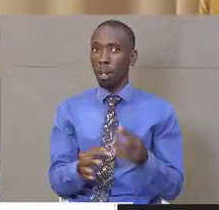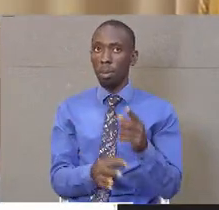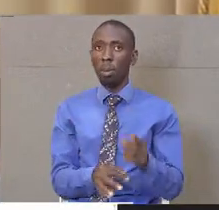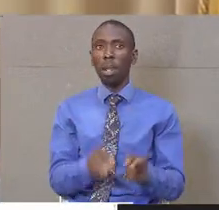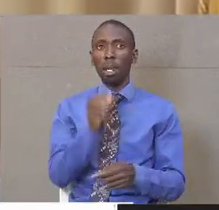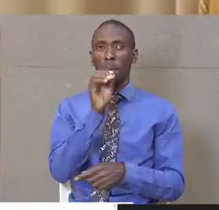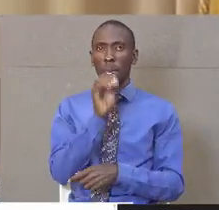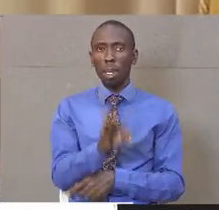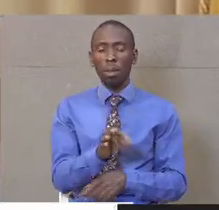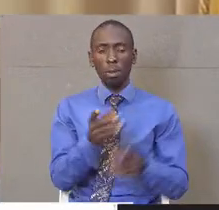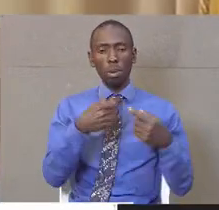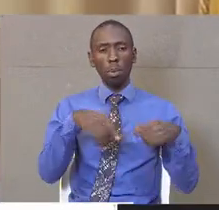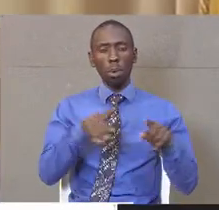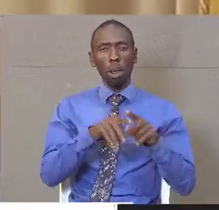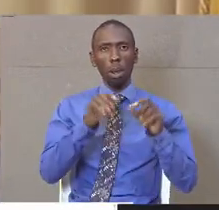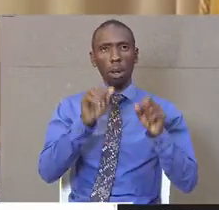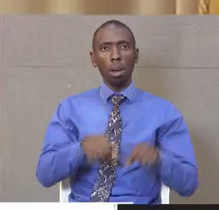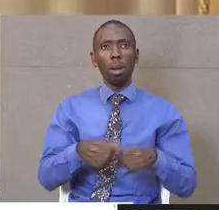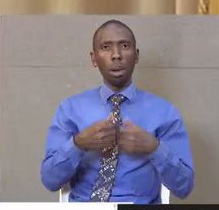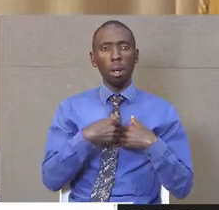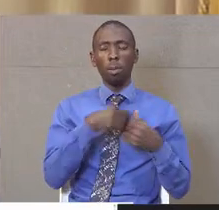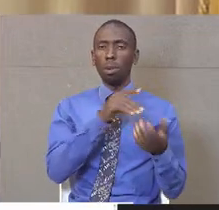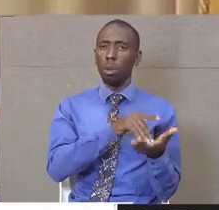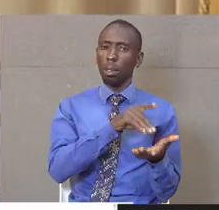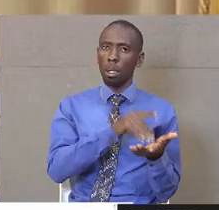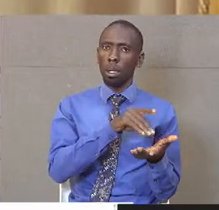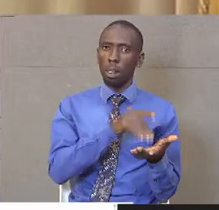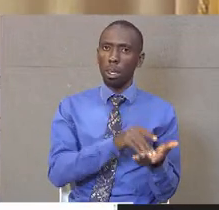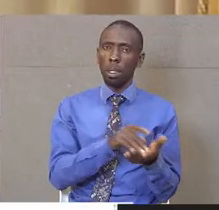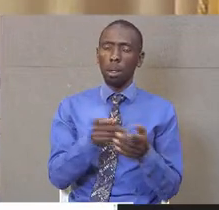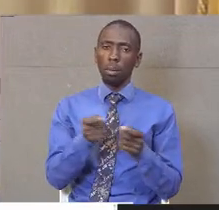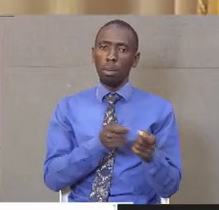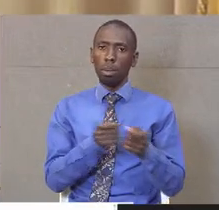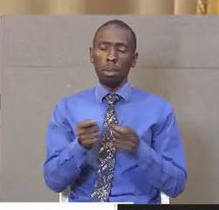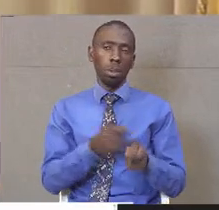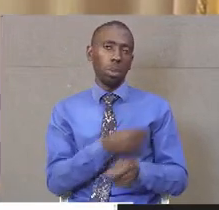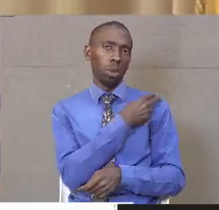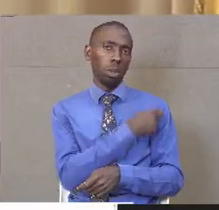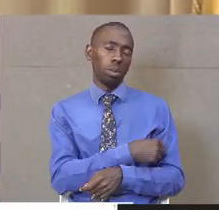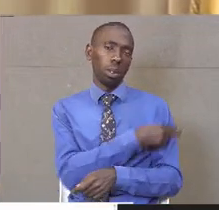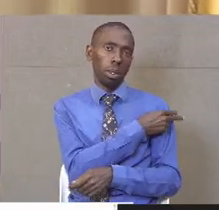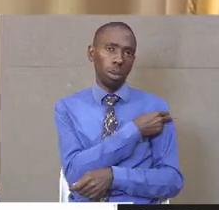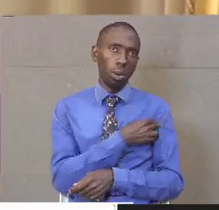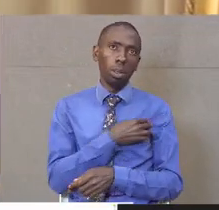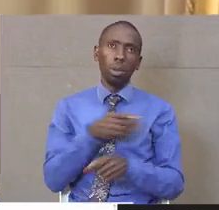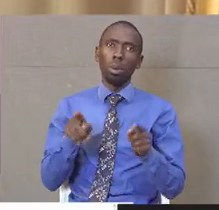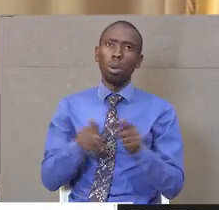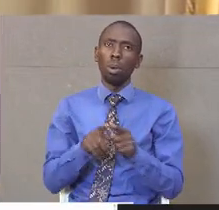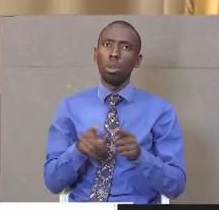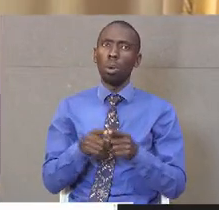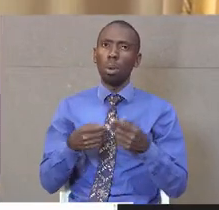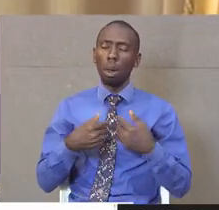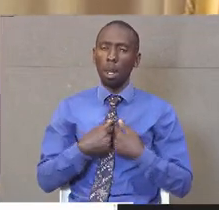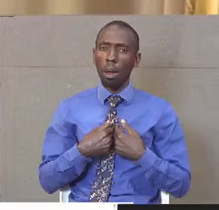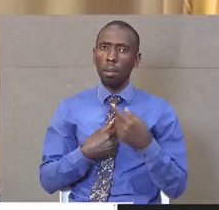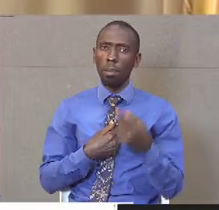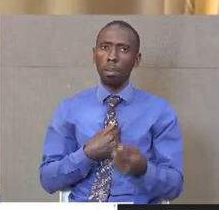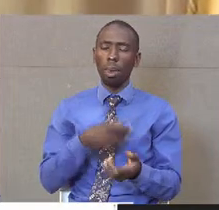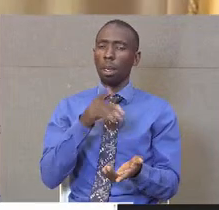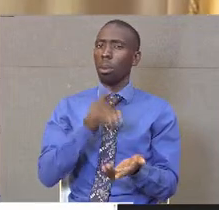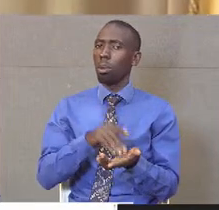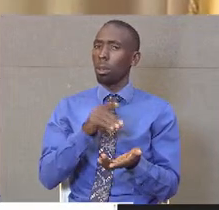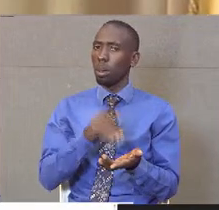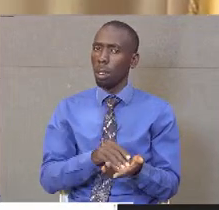If we can have doctors running the hospital, and then we also have a